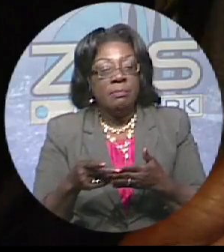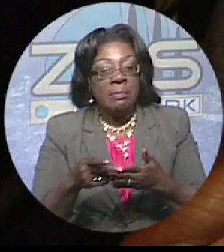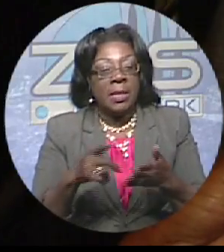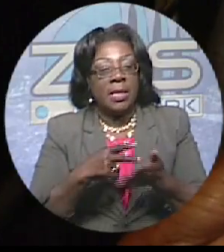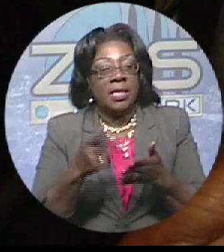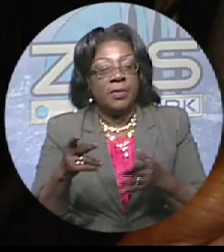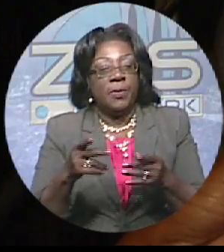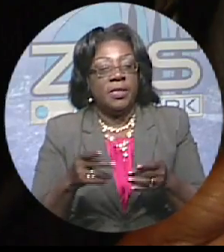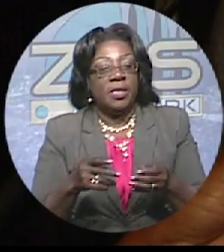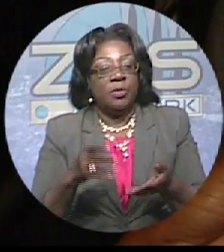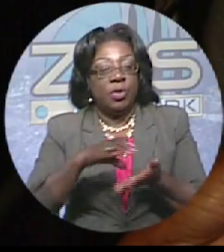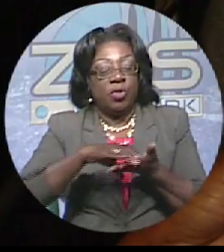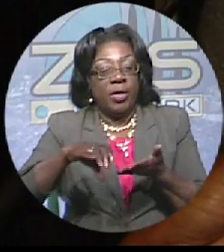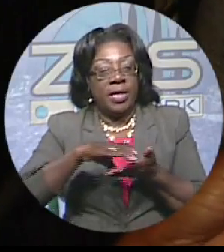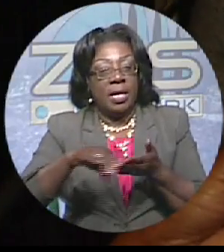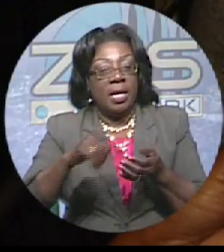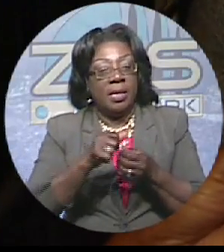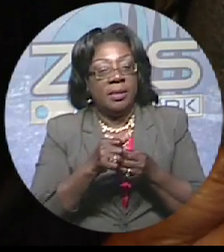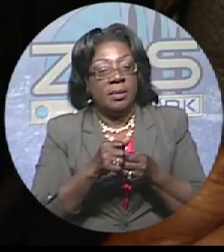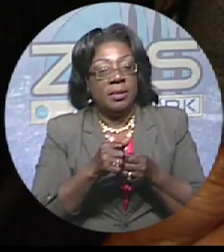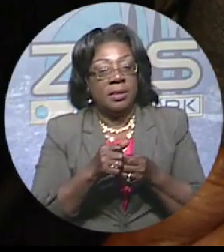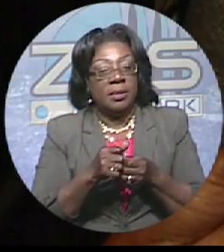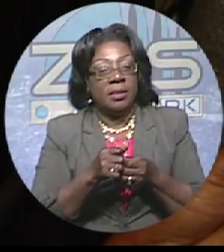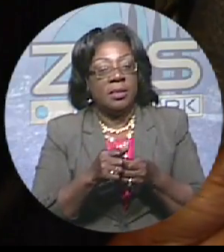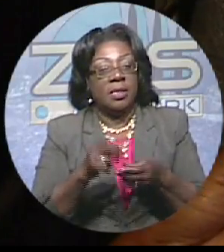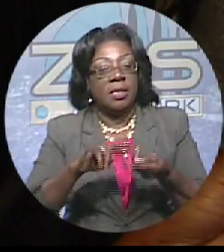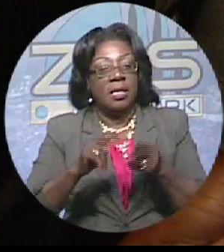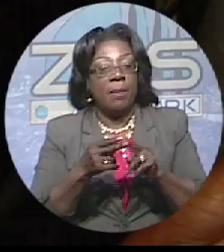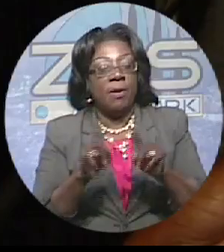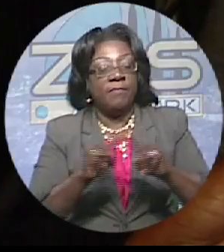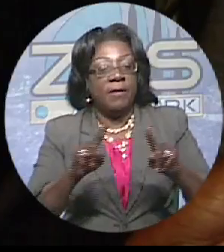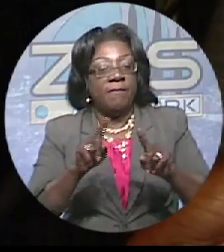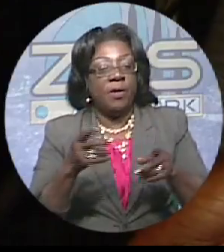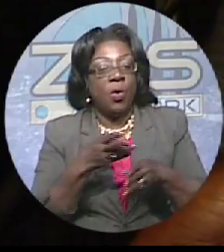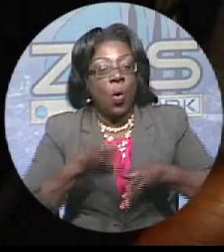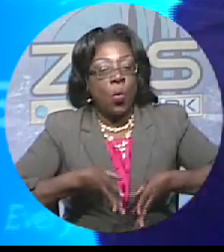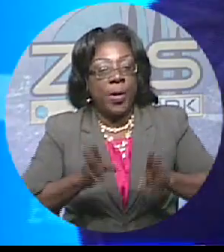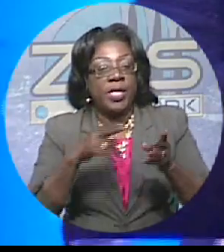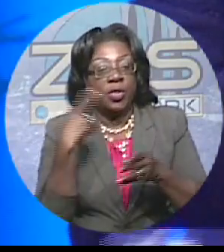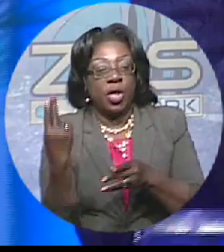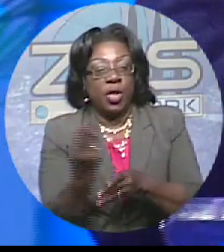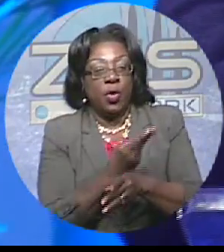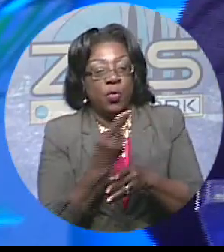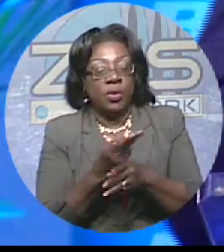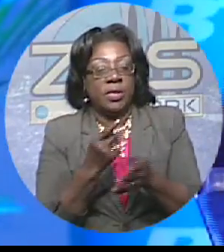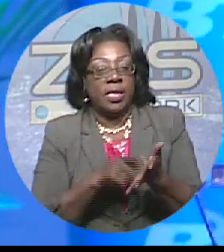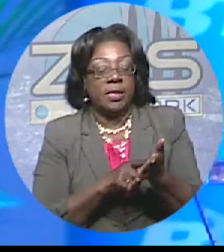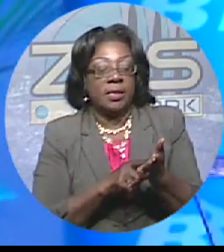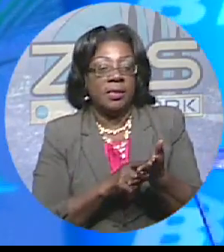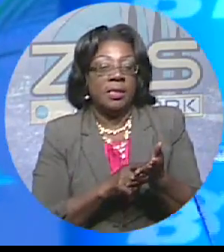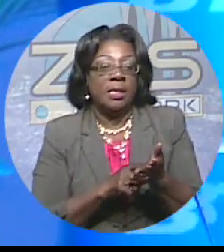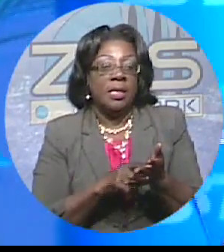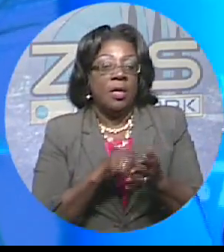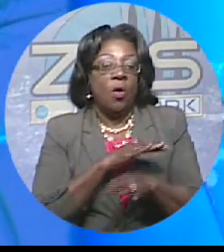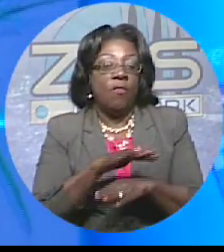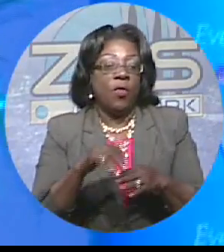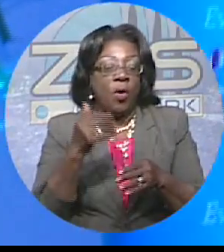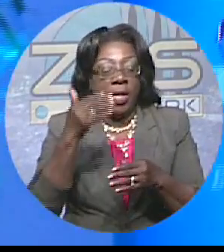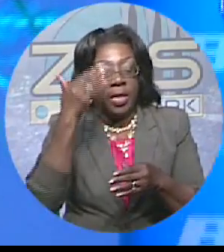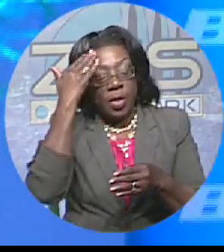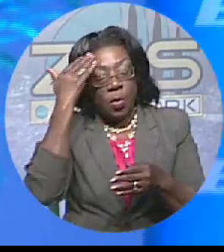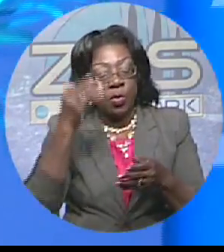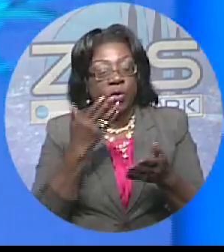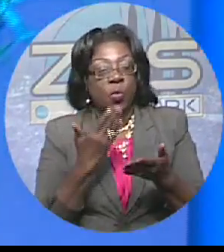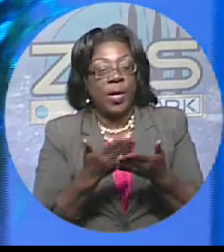person, this credit card really do go together. So yeah, there's a number of different use cases that are really changing the world. Overall, Brackeen says he knows all too well